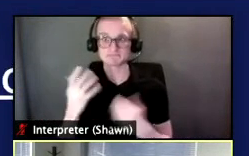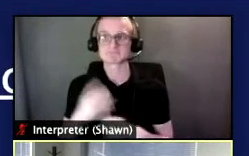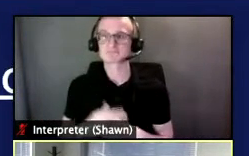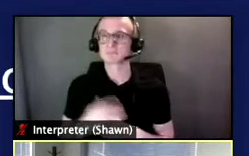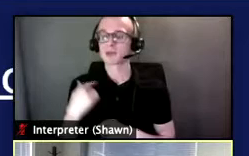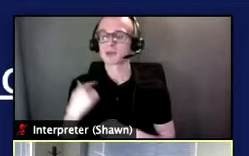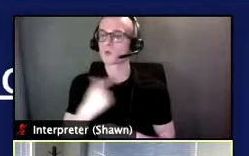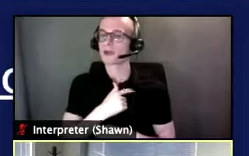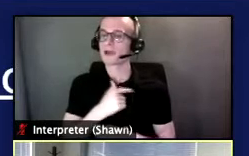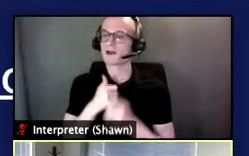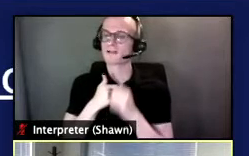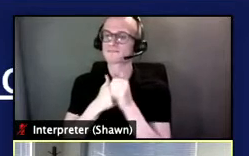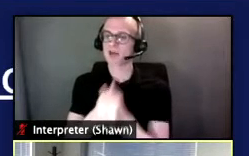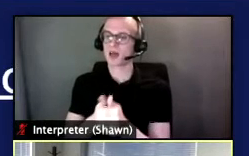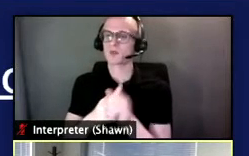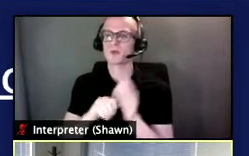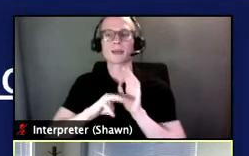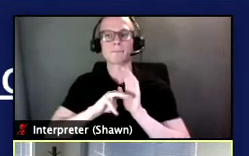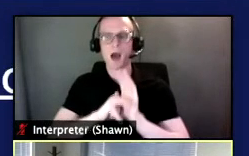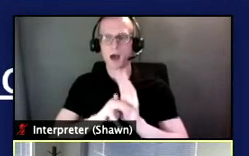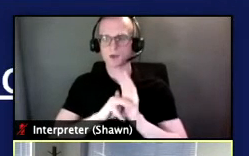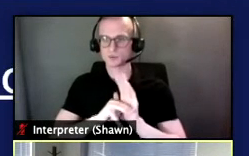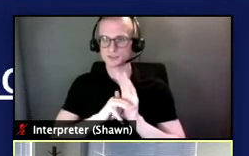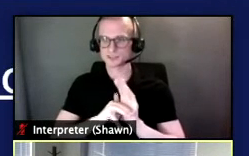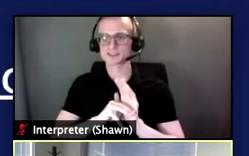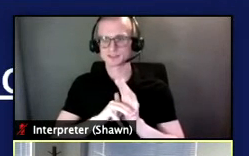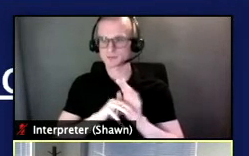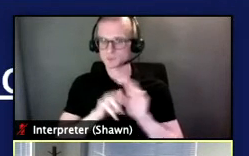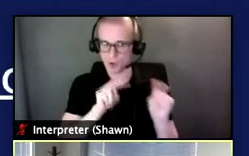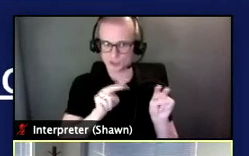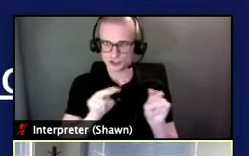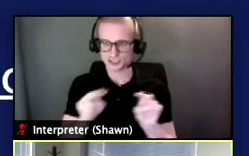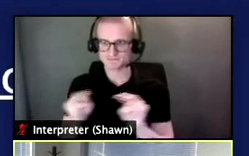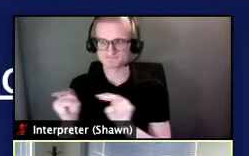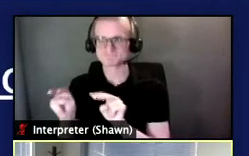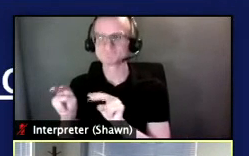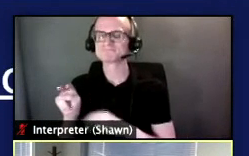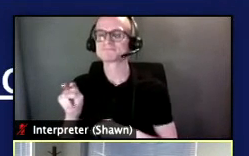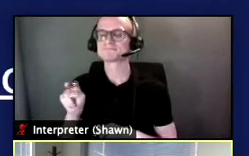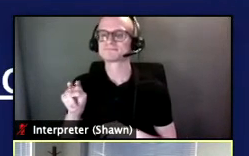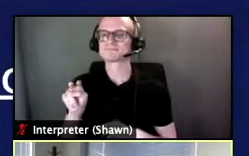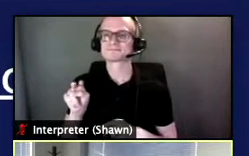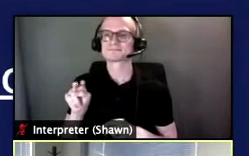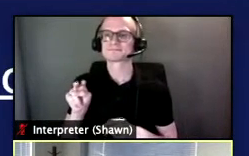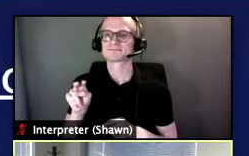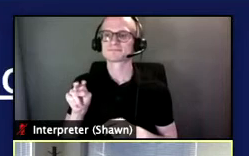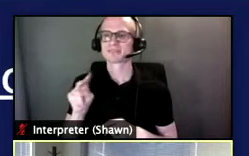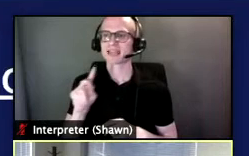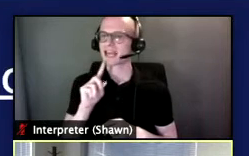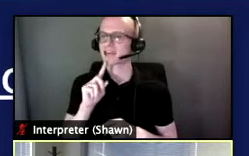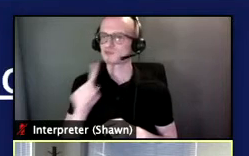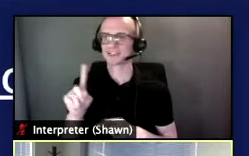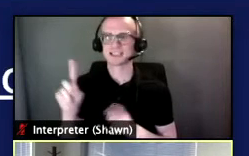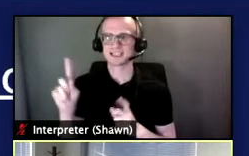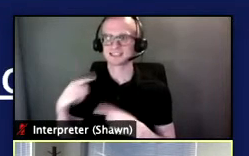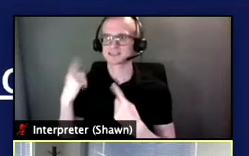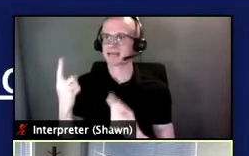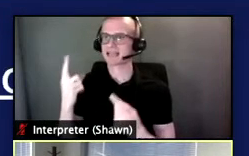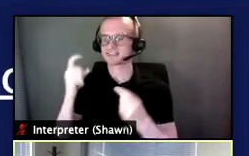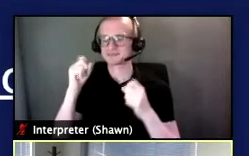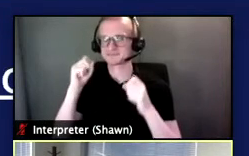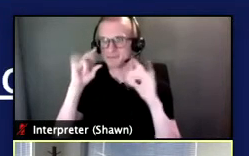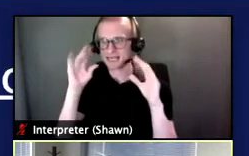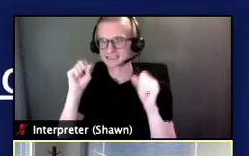we're following the models closely, and it's been pretty remarkable how well they've